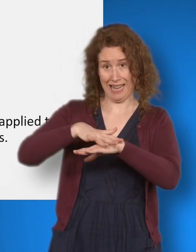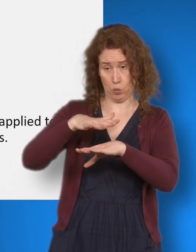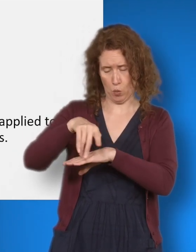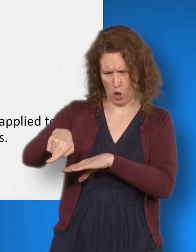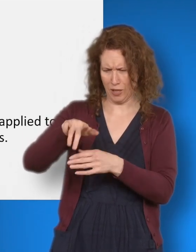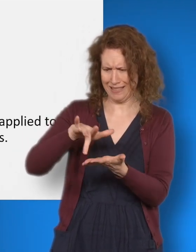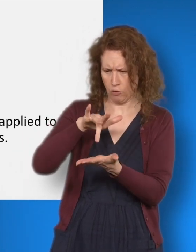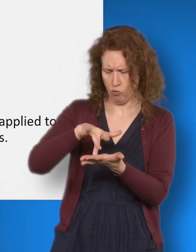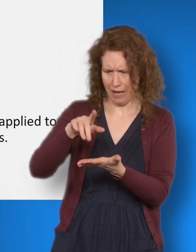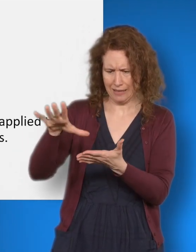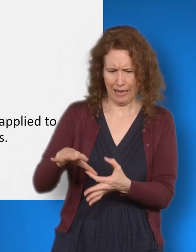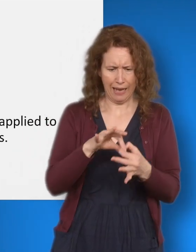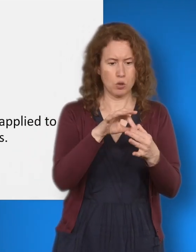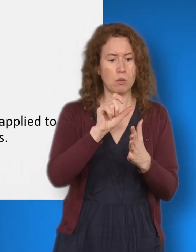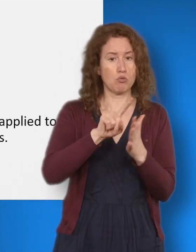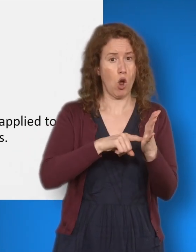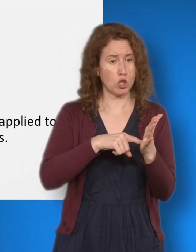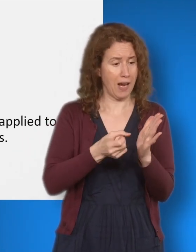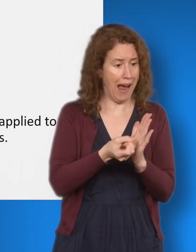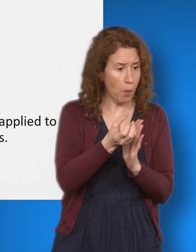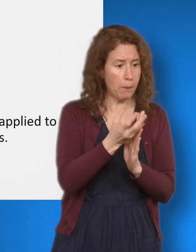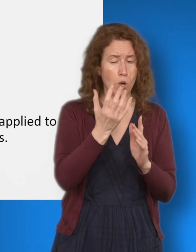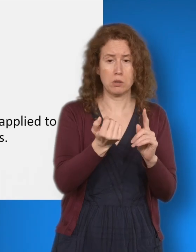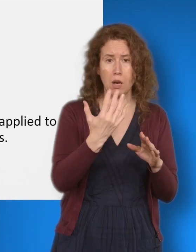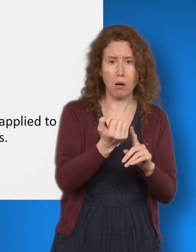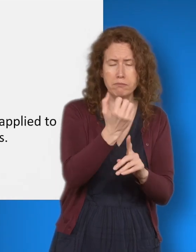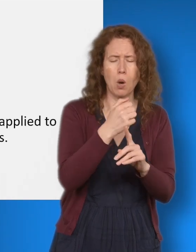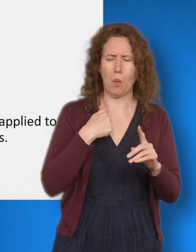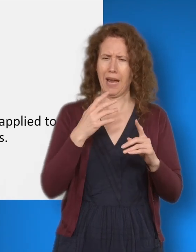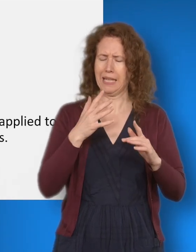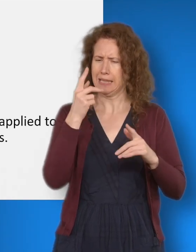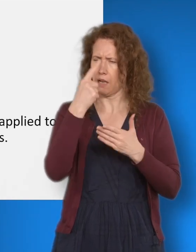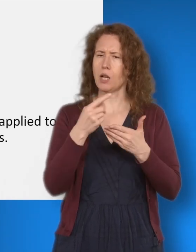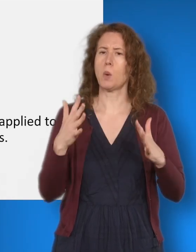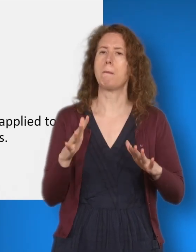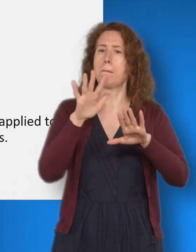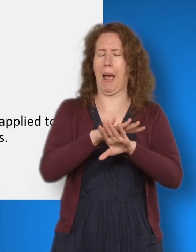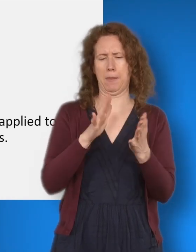centrality and project performance, we mapped two networks.